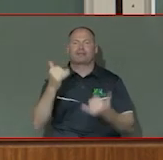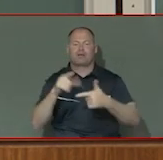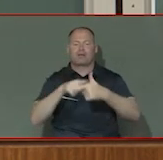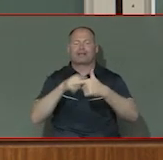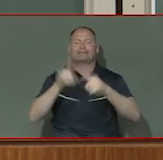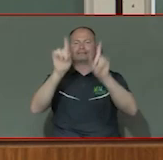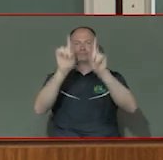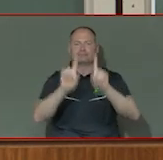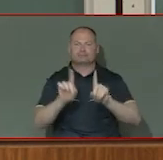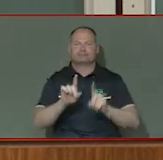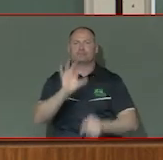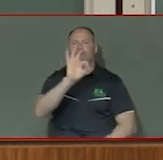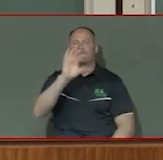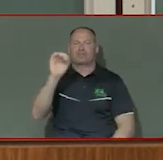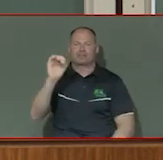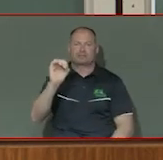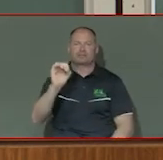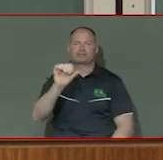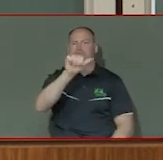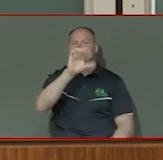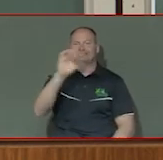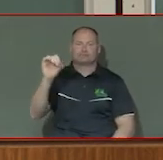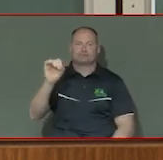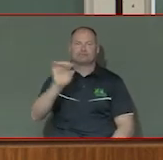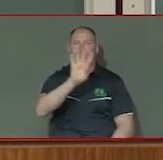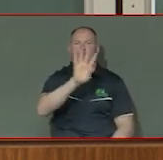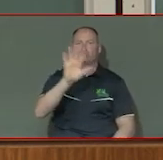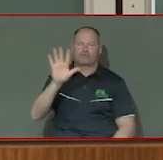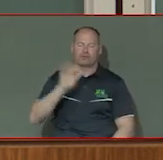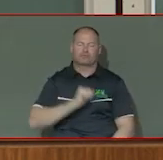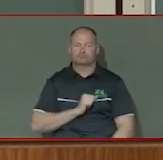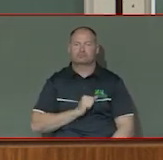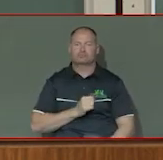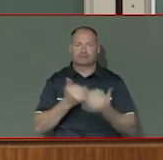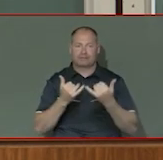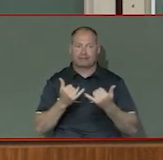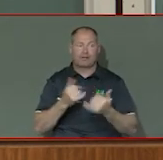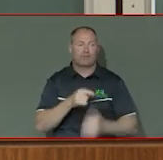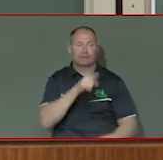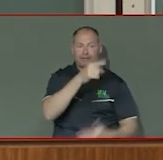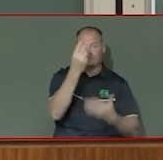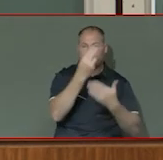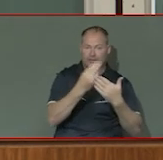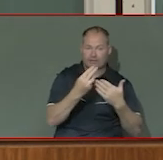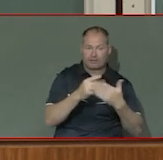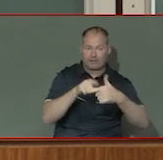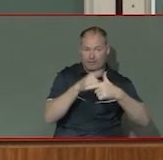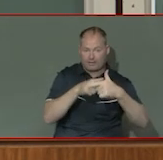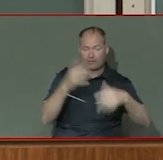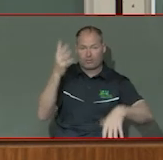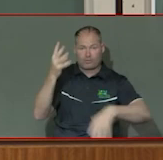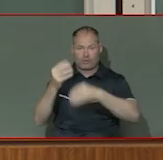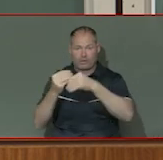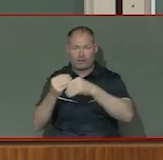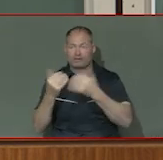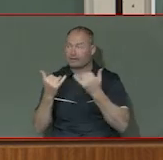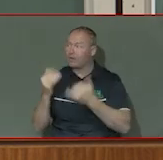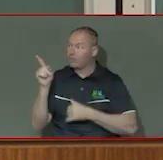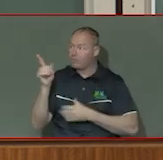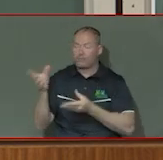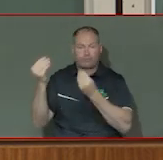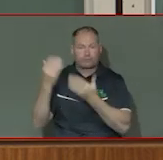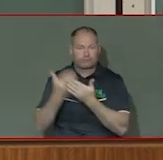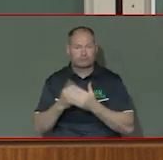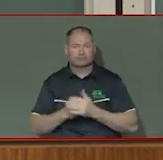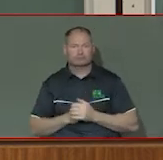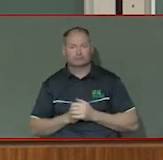angles. Plus an angle in the diagram. Either 36 or 54 must make up the number. Correct. So